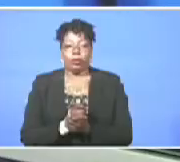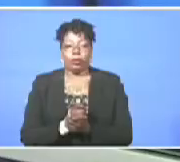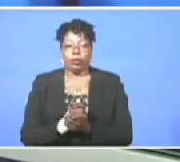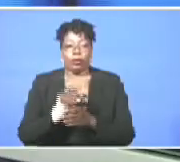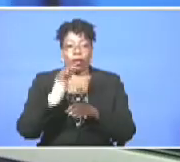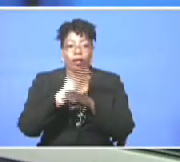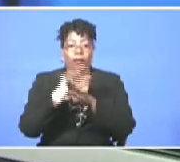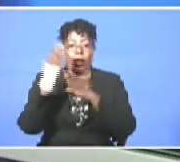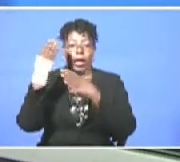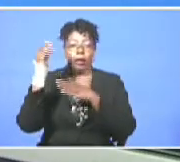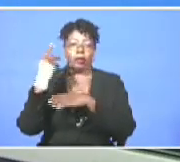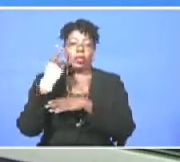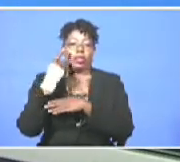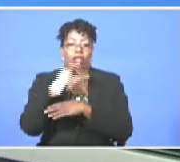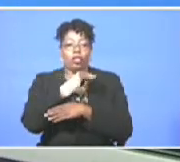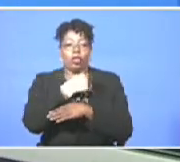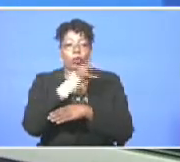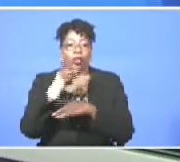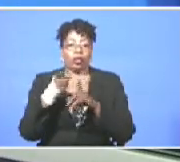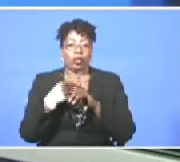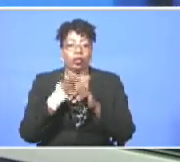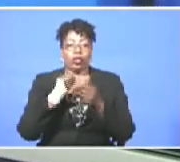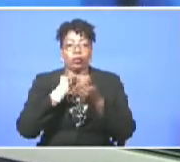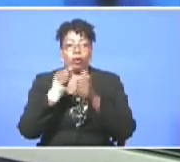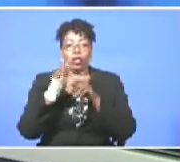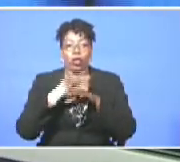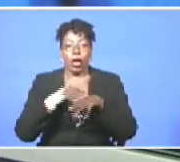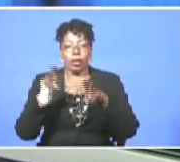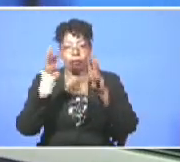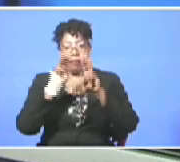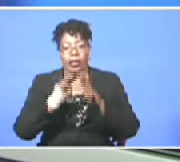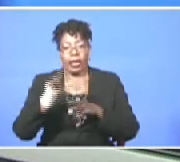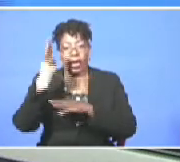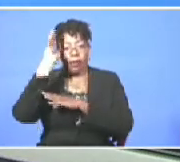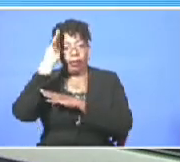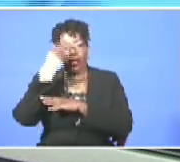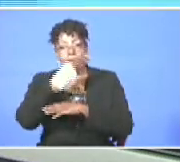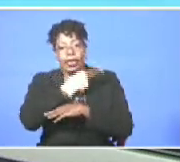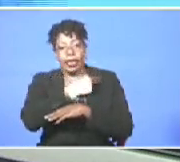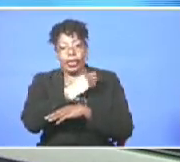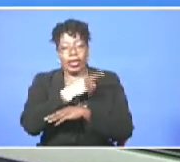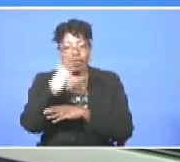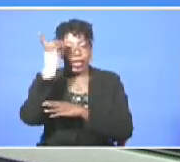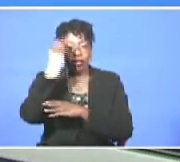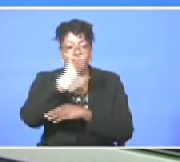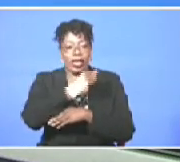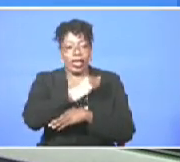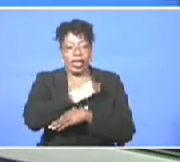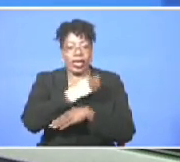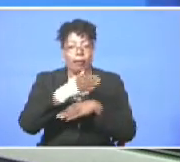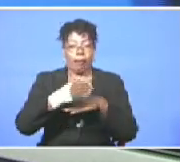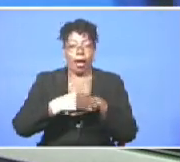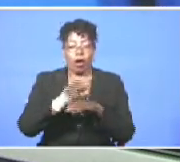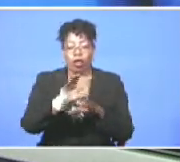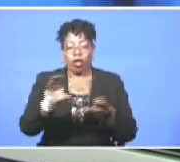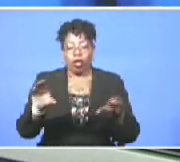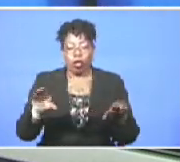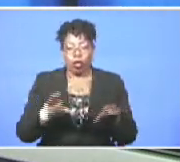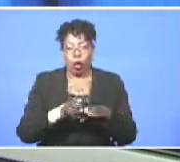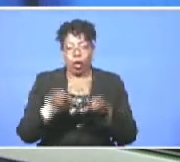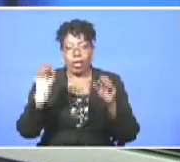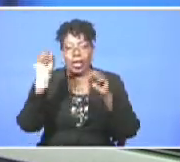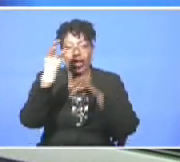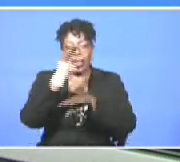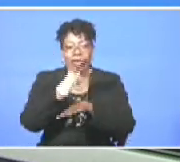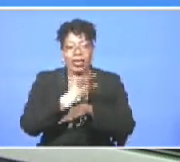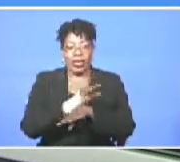Good evening, Bahamas. I'm Kelsey Johnson. Welcome to Sports Monday. Buddy Hield and DeAndre Ayton back on court on Saturday night, squaring